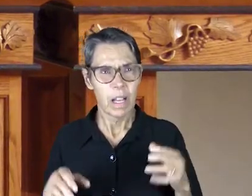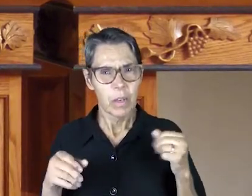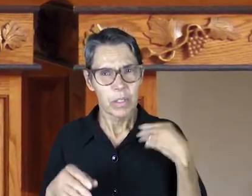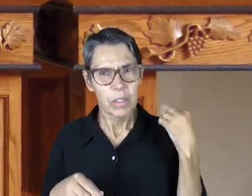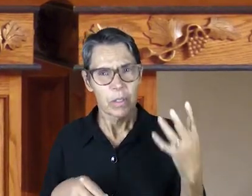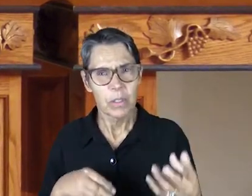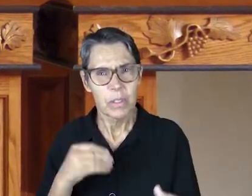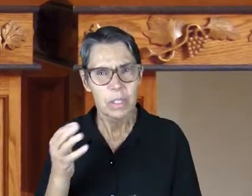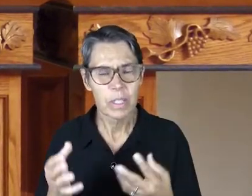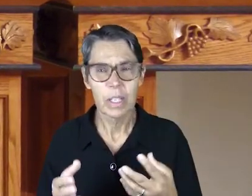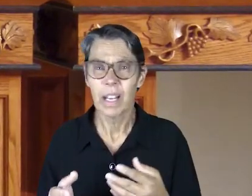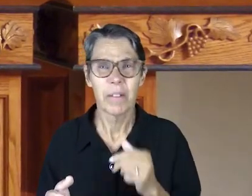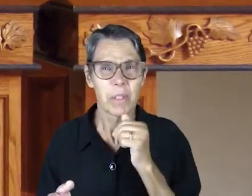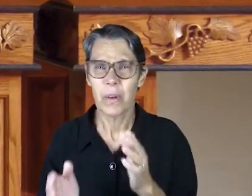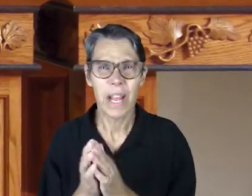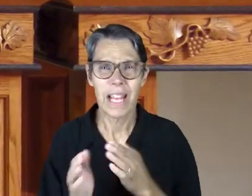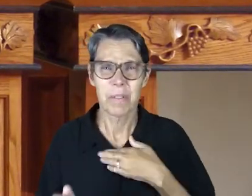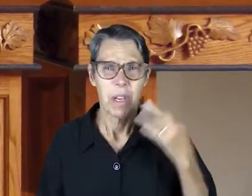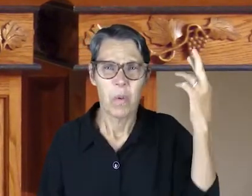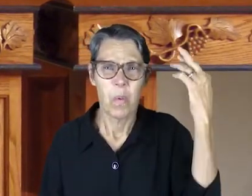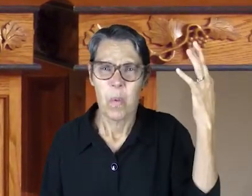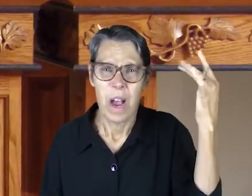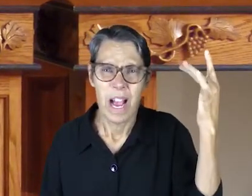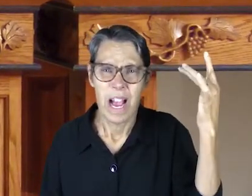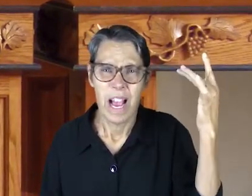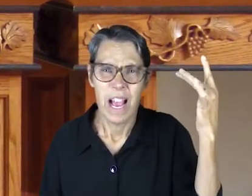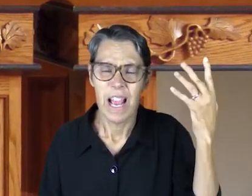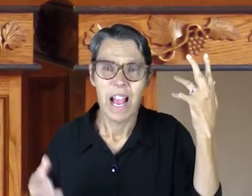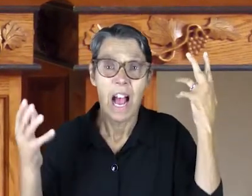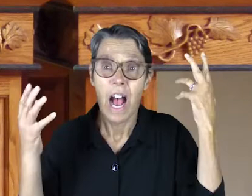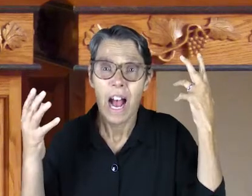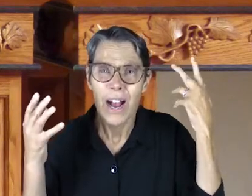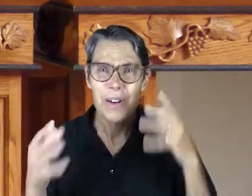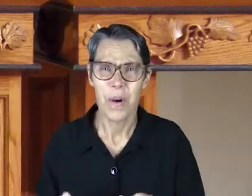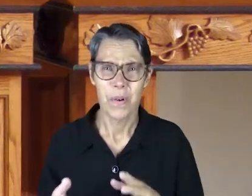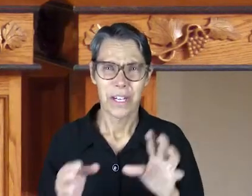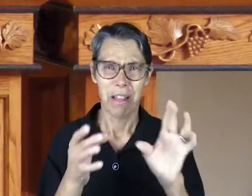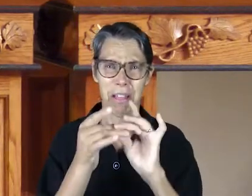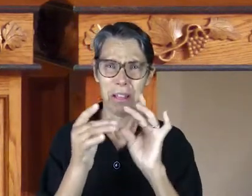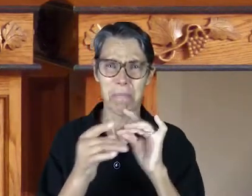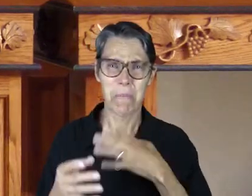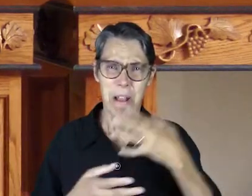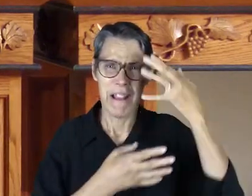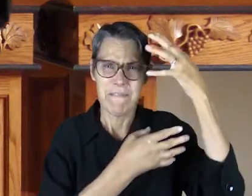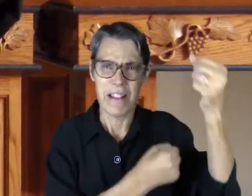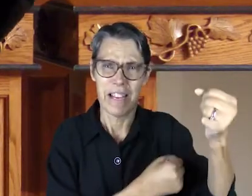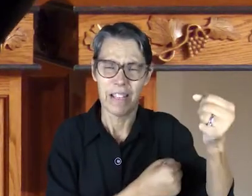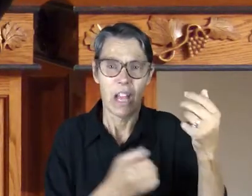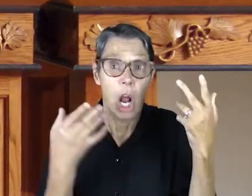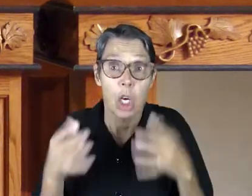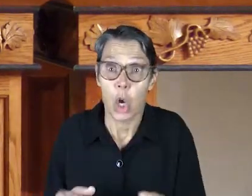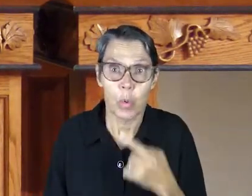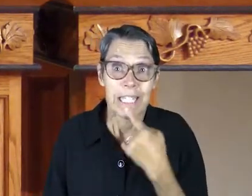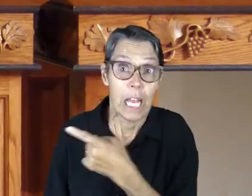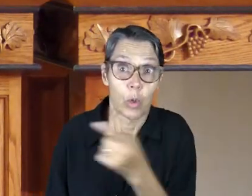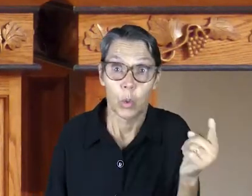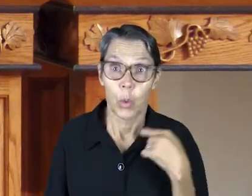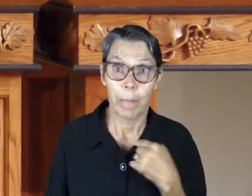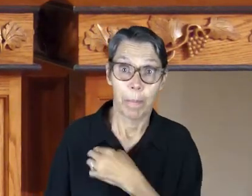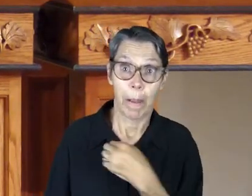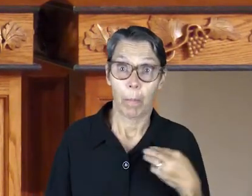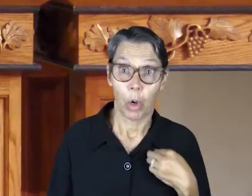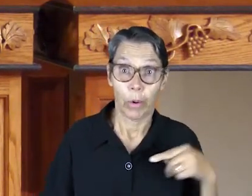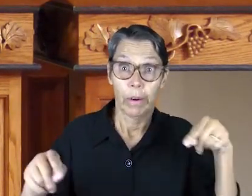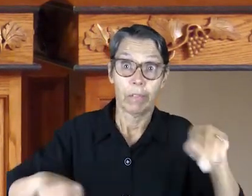but don't ask me why, because I don't want to connect it necessarily to my faith or certainly to my membership in a church. Is that what we've